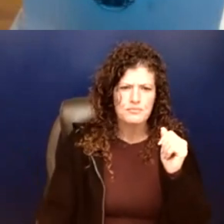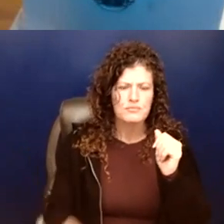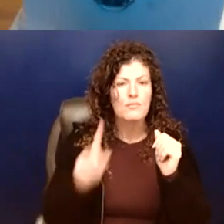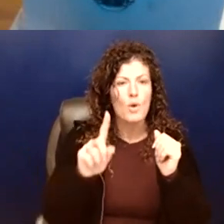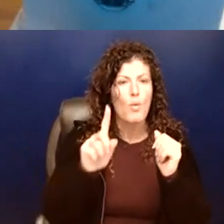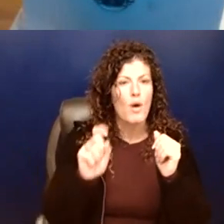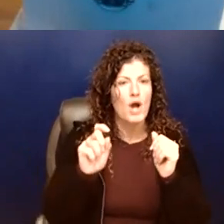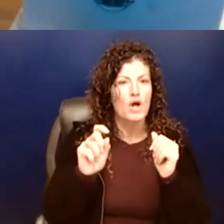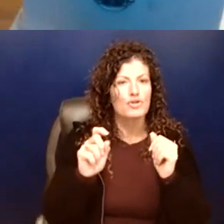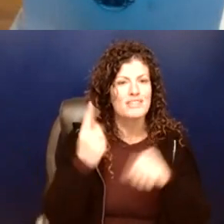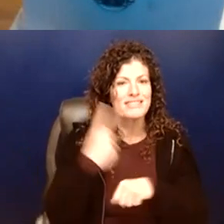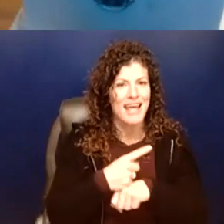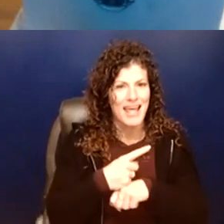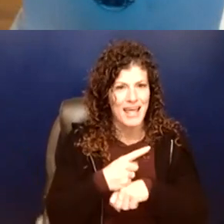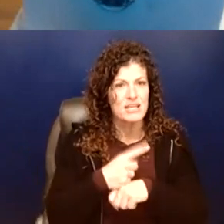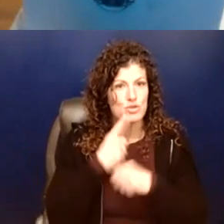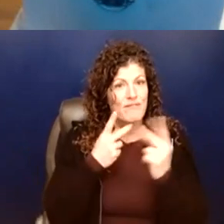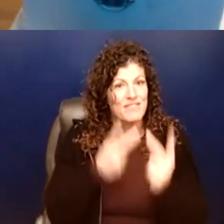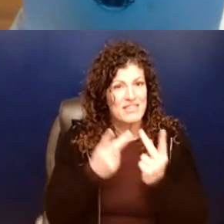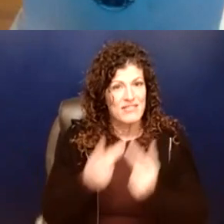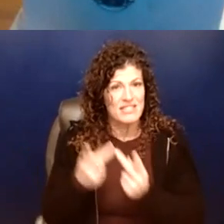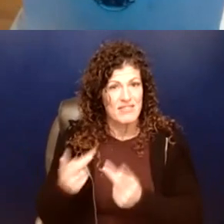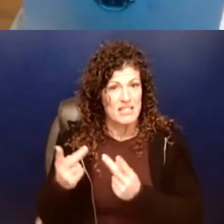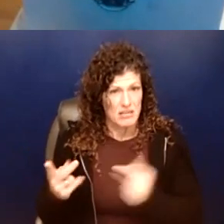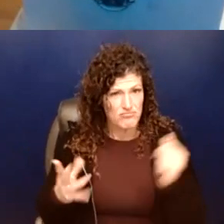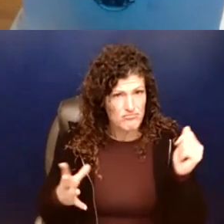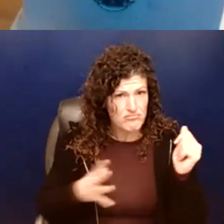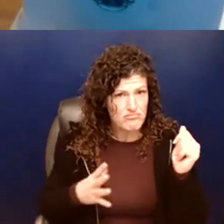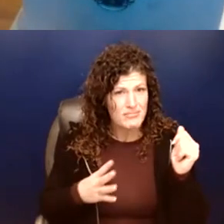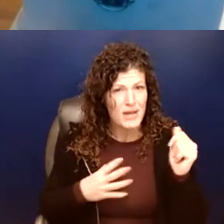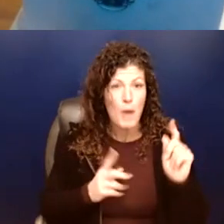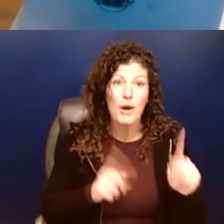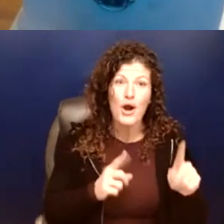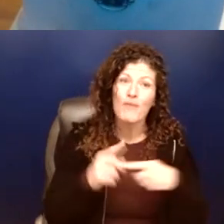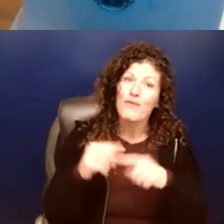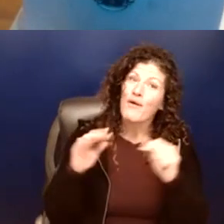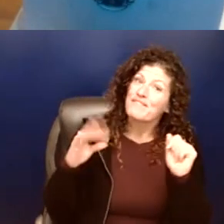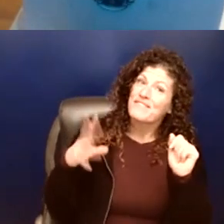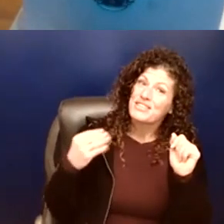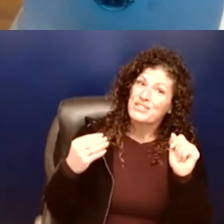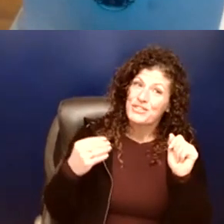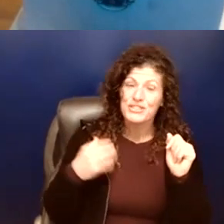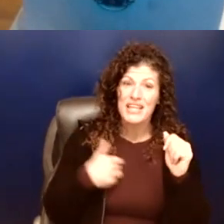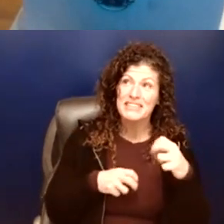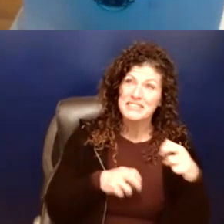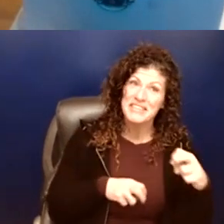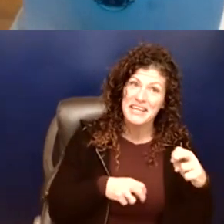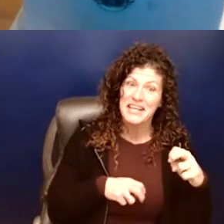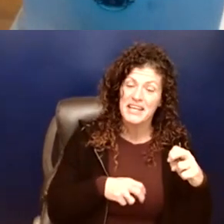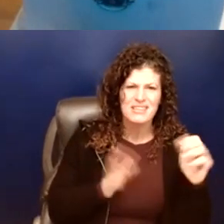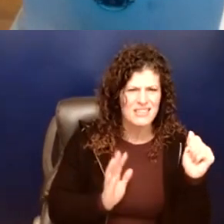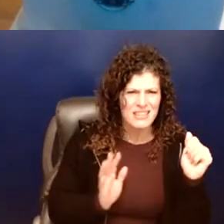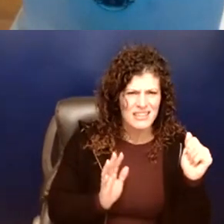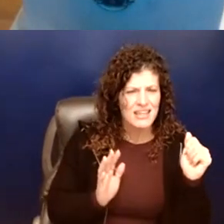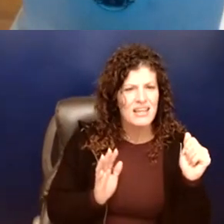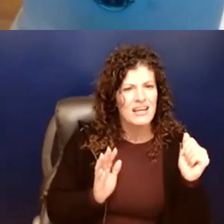visiting a school a day, and that's fine and dandy, but going there to take photo ops and just kind of sitting there is not necessarily what we need. We